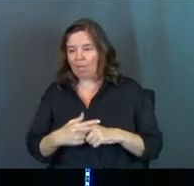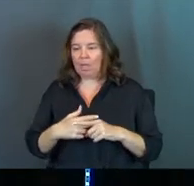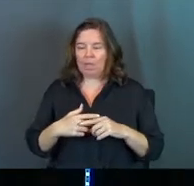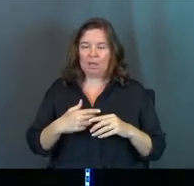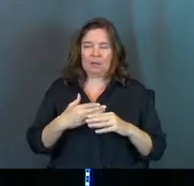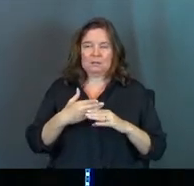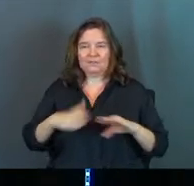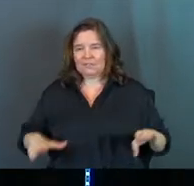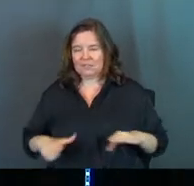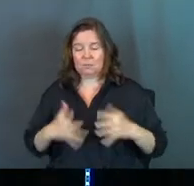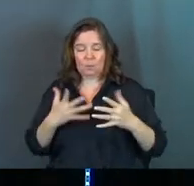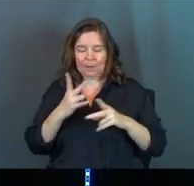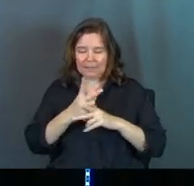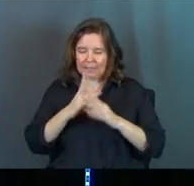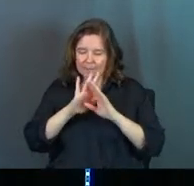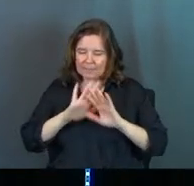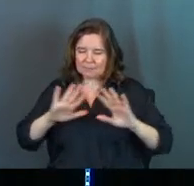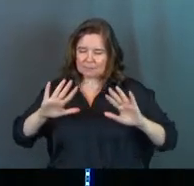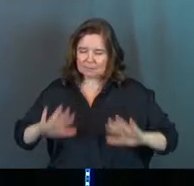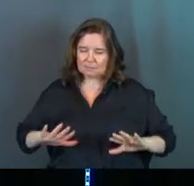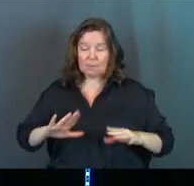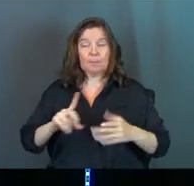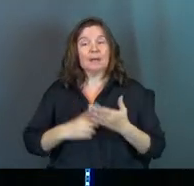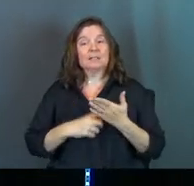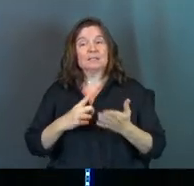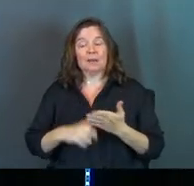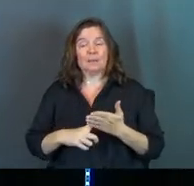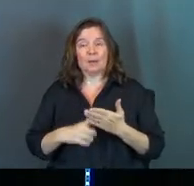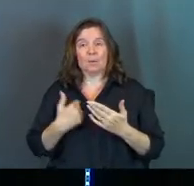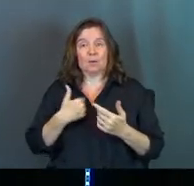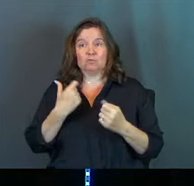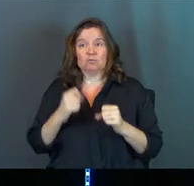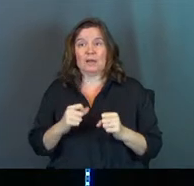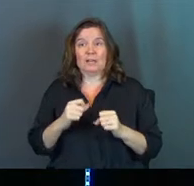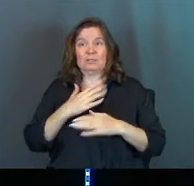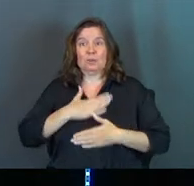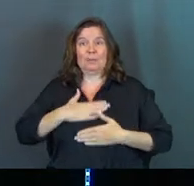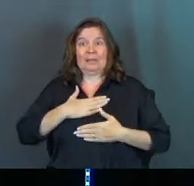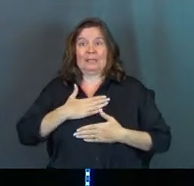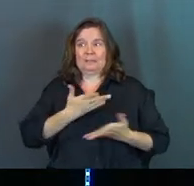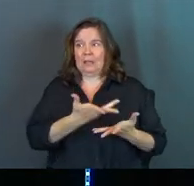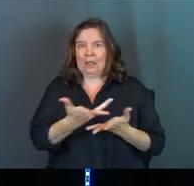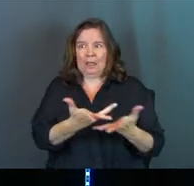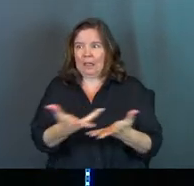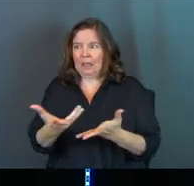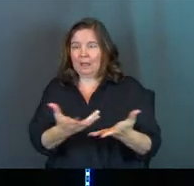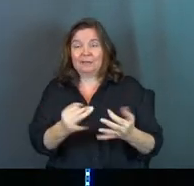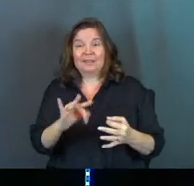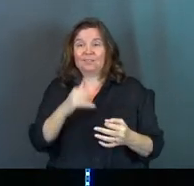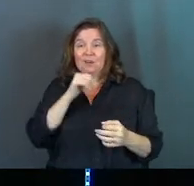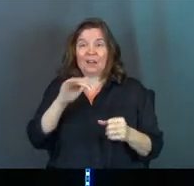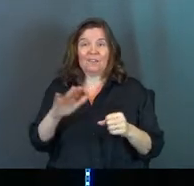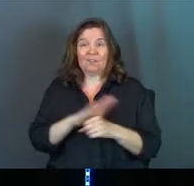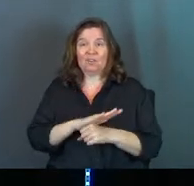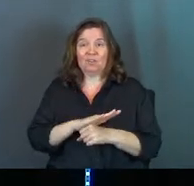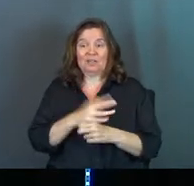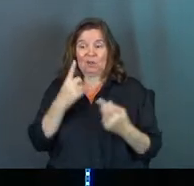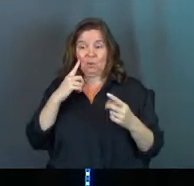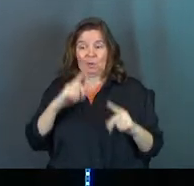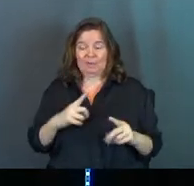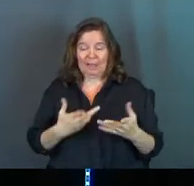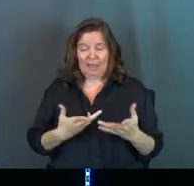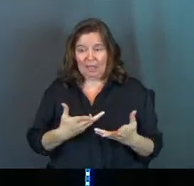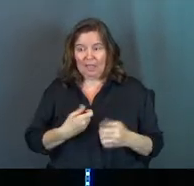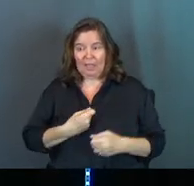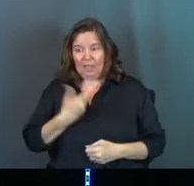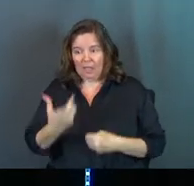have division. We want to keep unity. We want to keep peace. Those are all good things. But sometimes it gets to a place where we're just trying to please our family, even if we're not fully in agreeance with